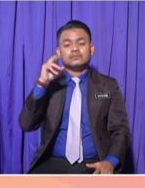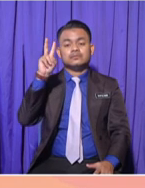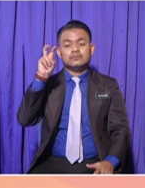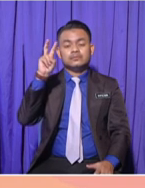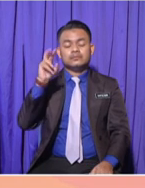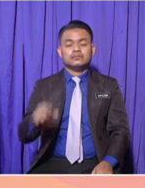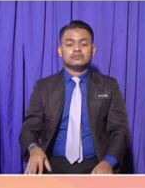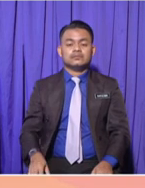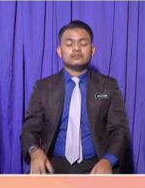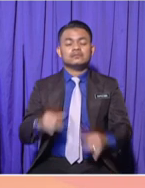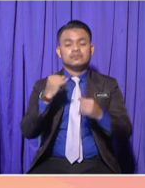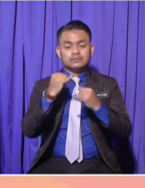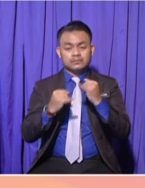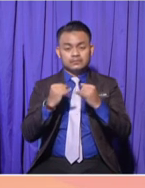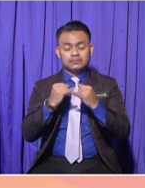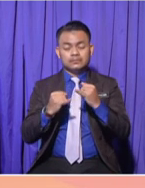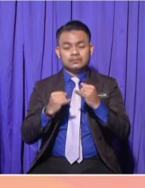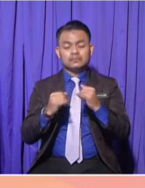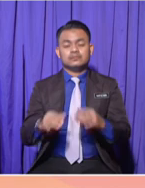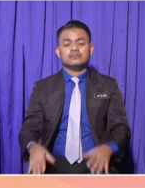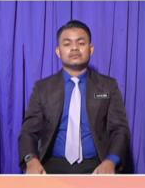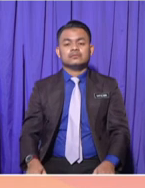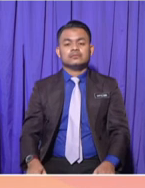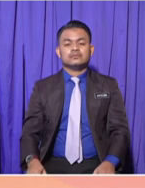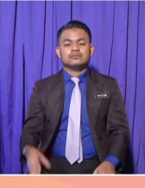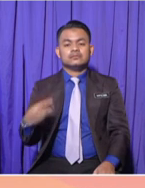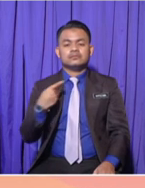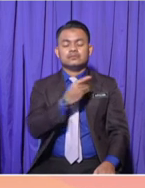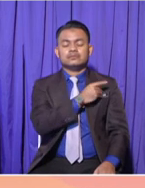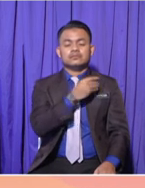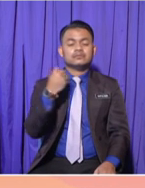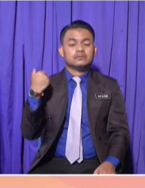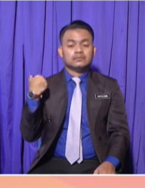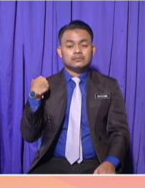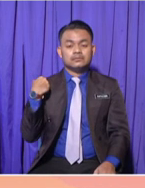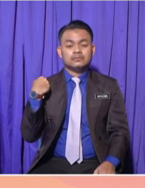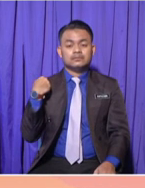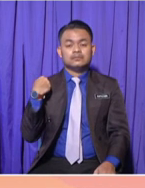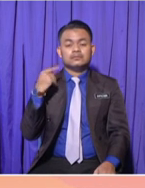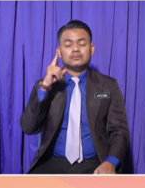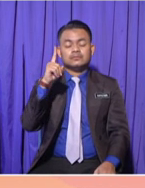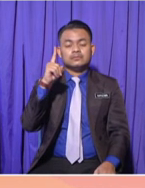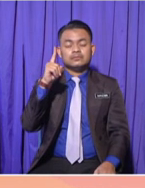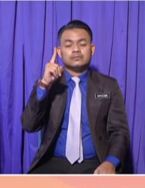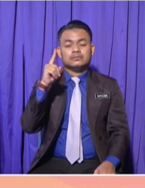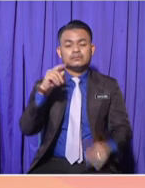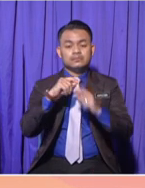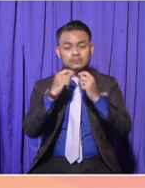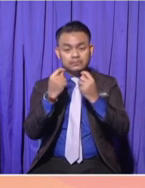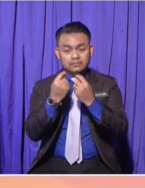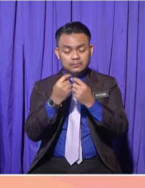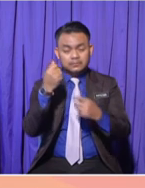Lastly, we have a 1 in the tens place and a